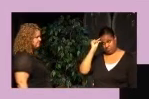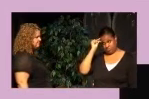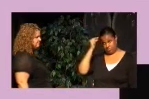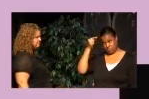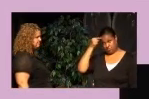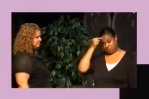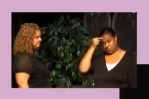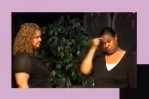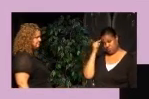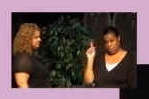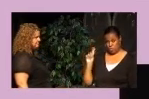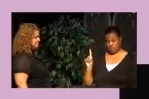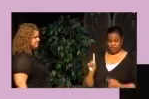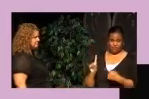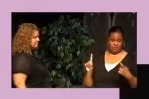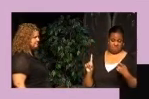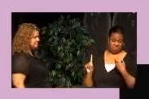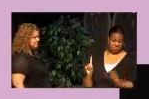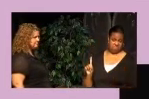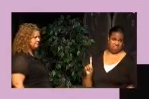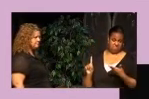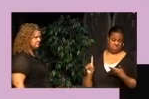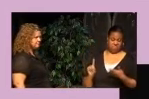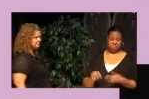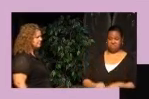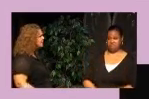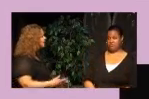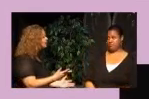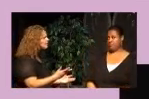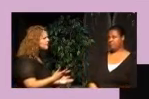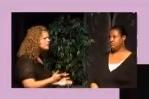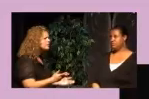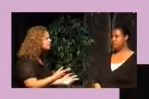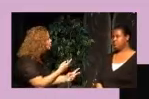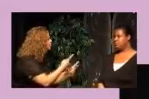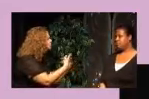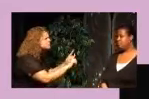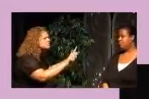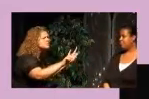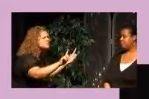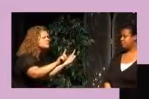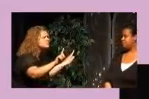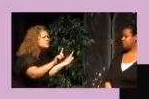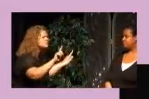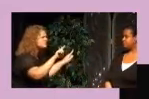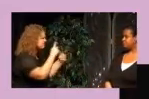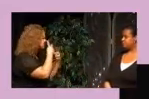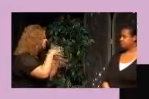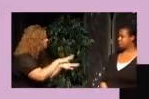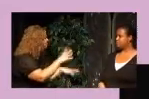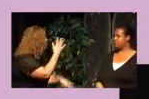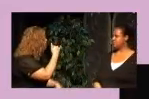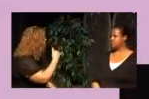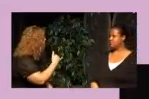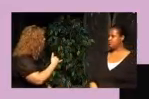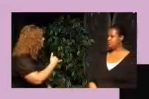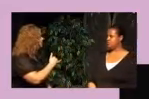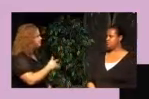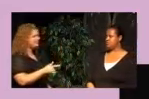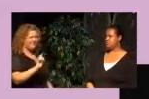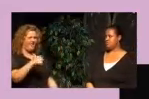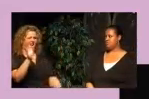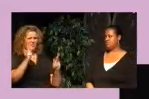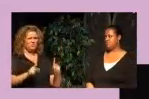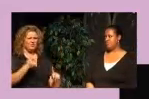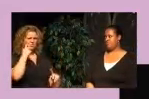What world is she from? So, what are you two doing so far apart and not speaking? It's another person whom I